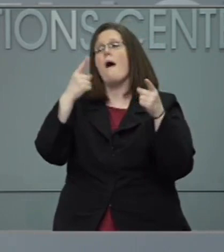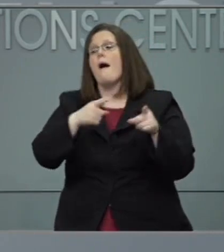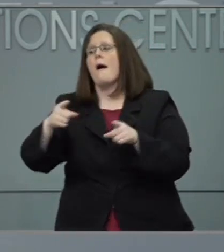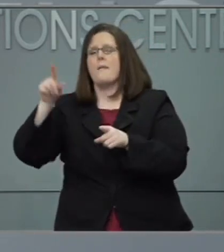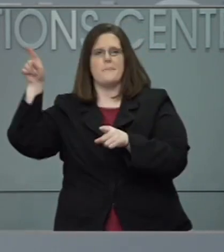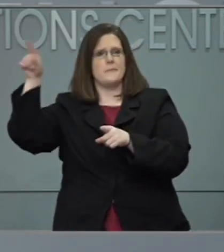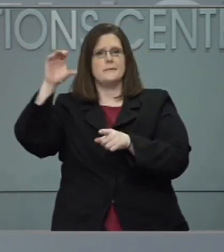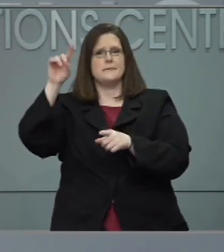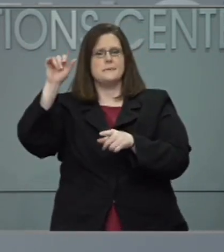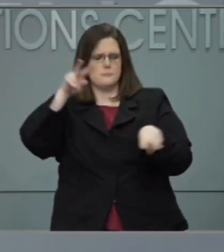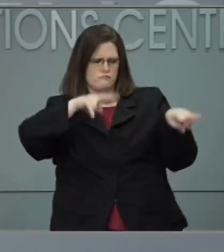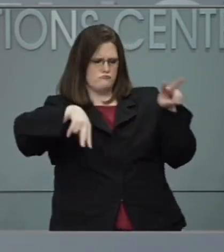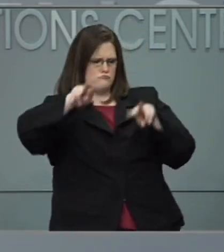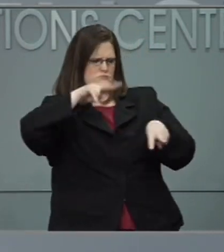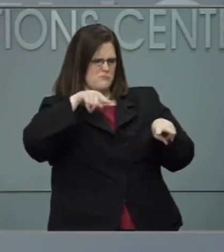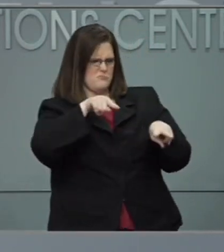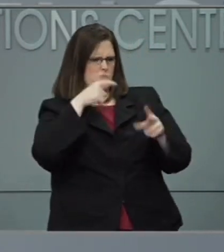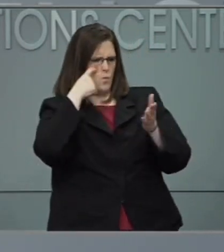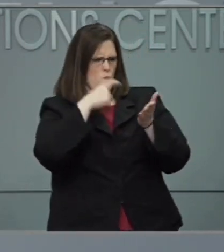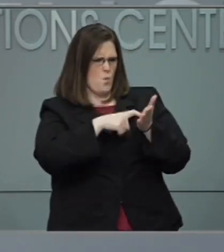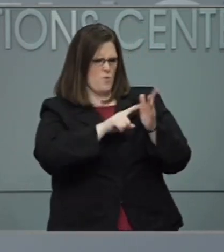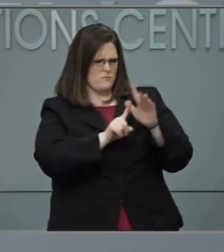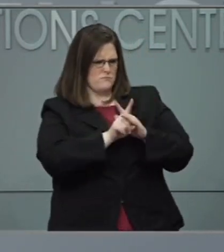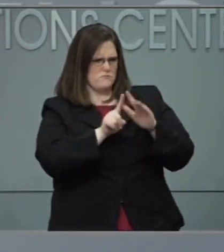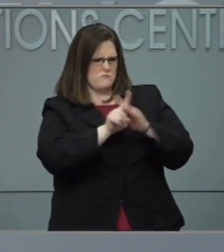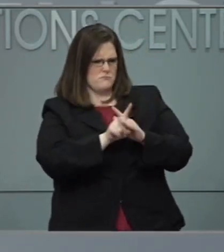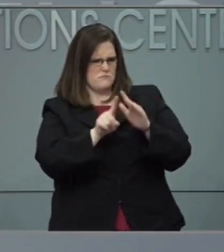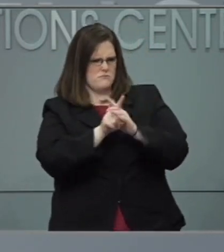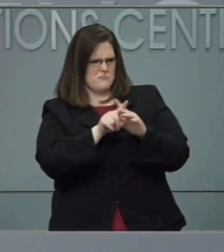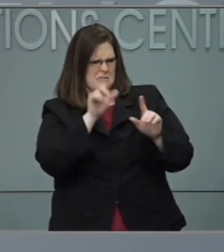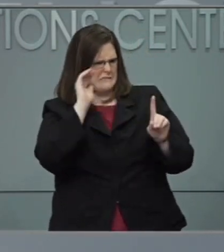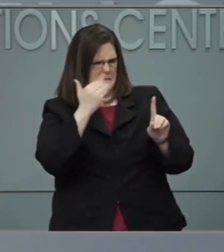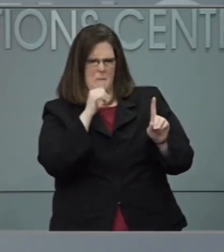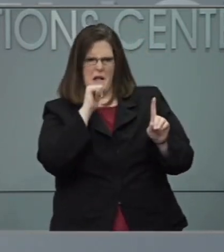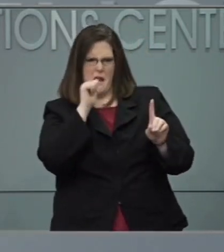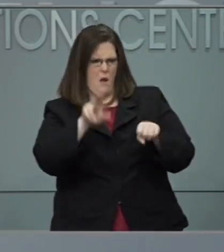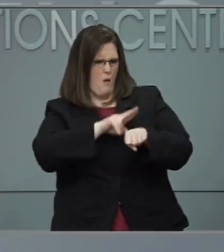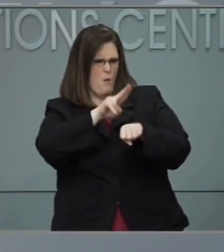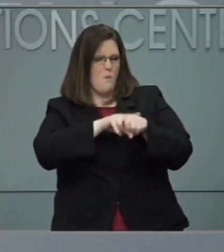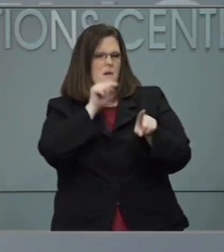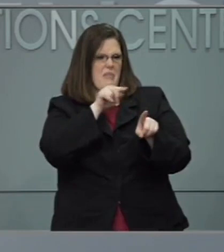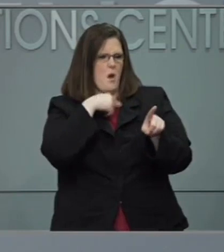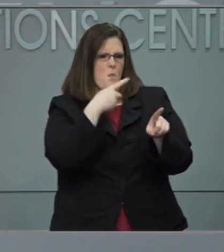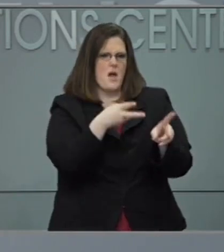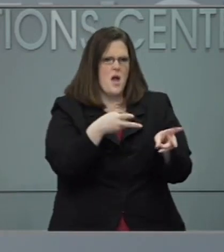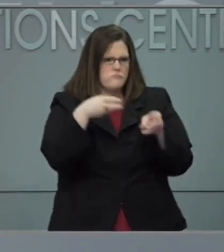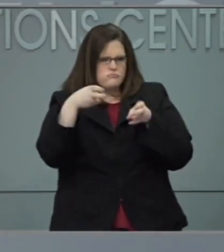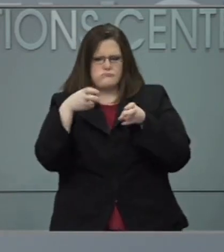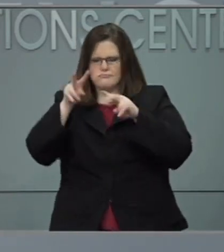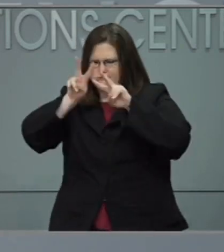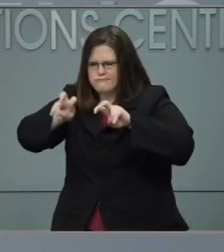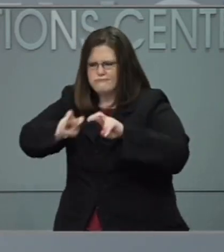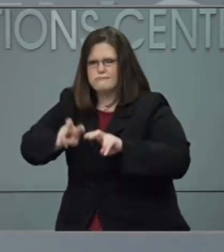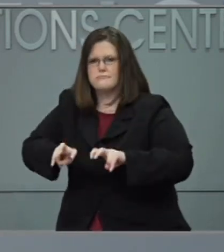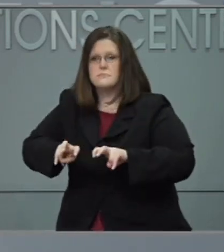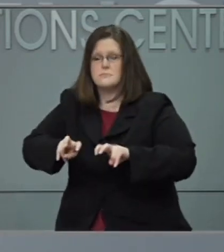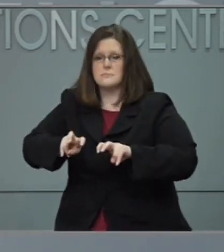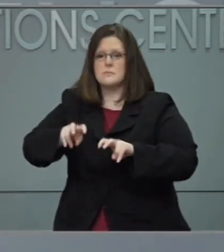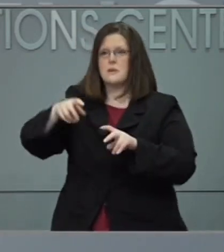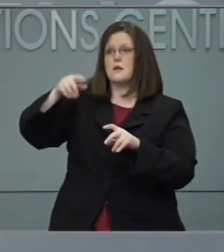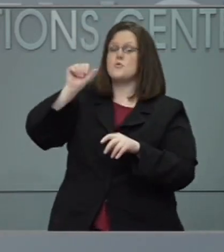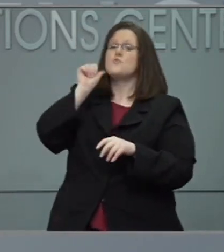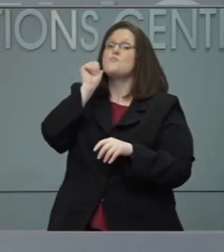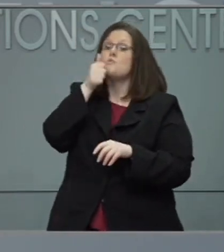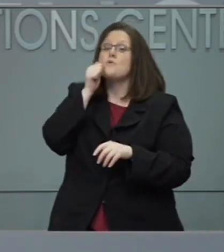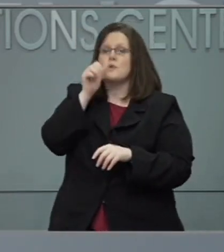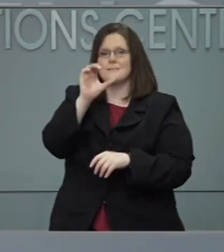of occurrence. The CDC is convening a meeting of their Advisory Committee on Immunization Practices to review these